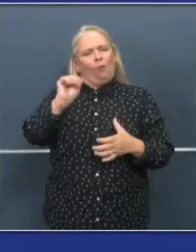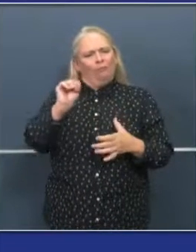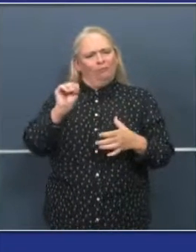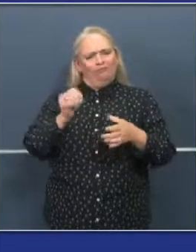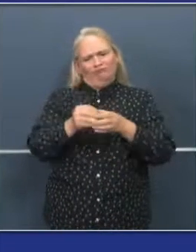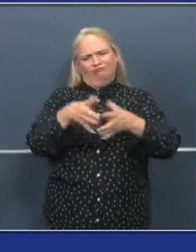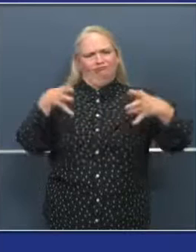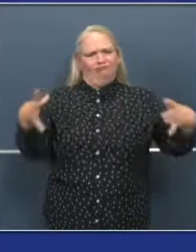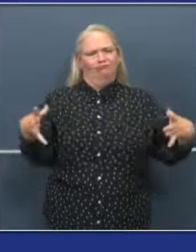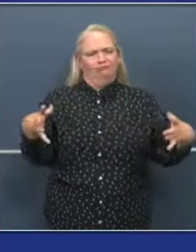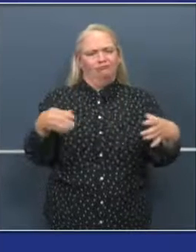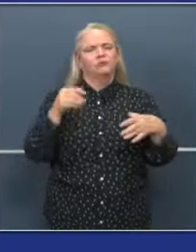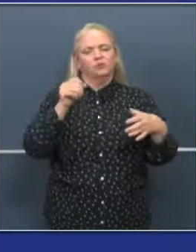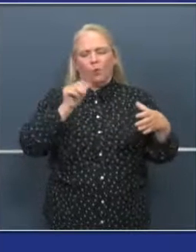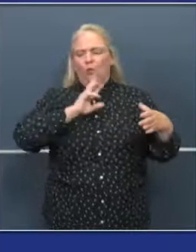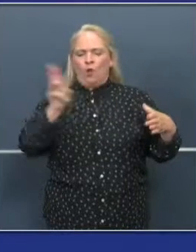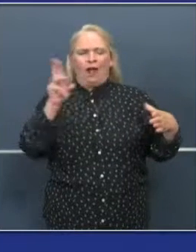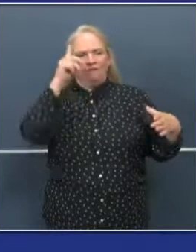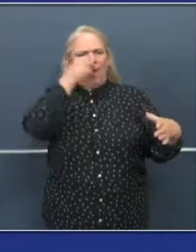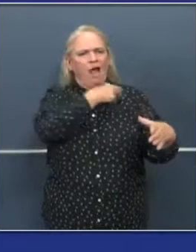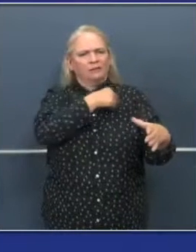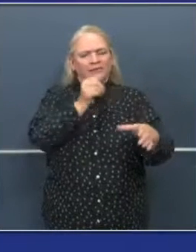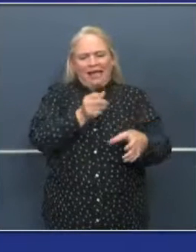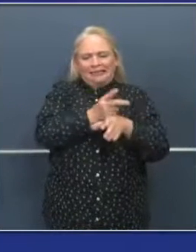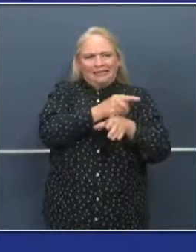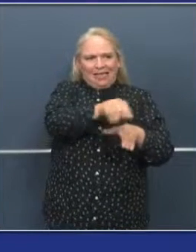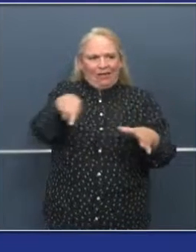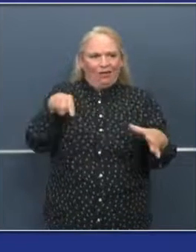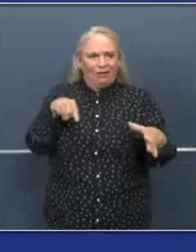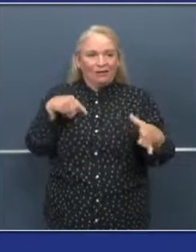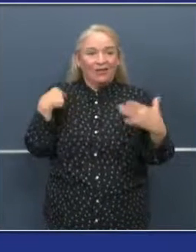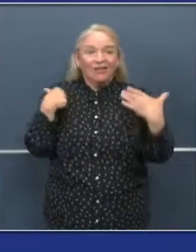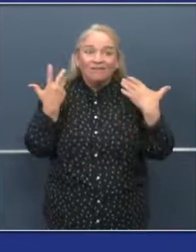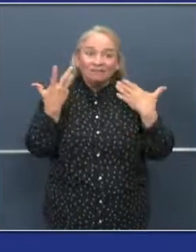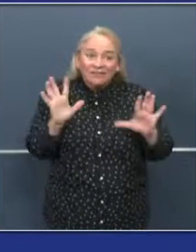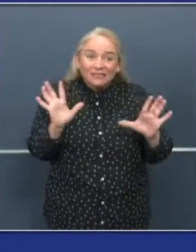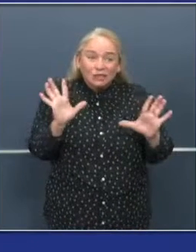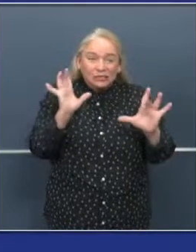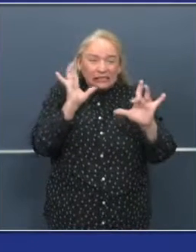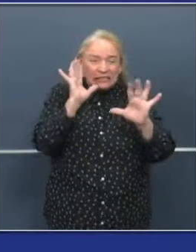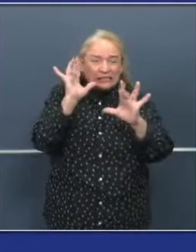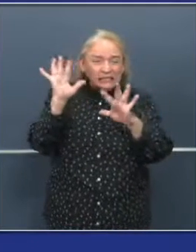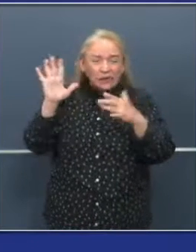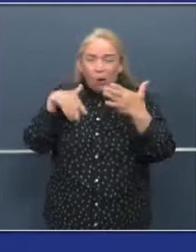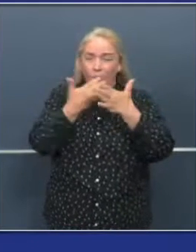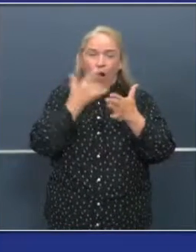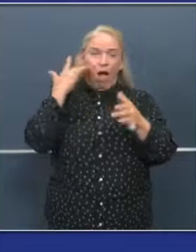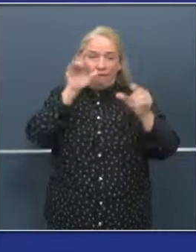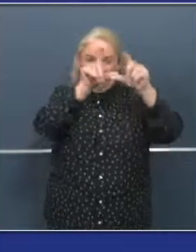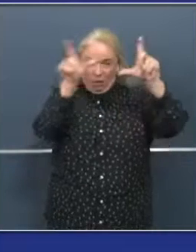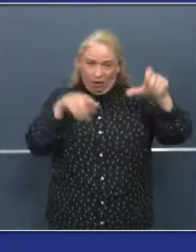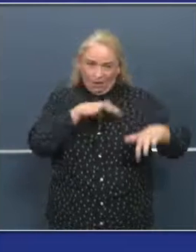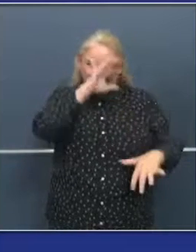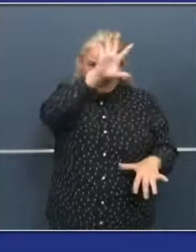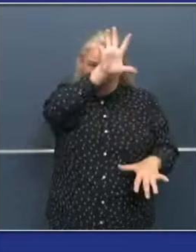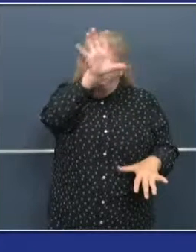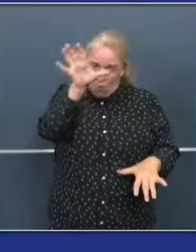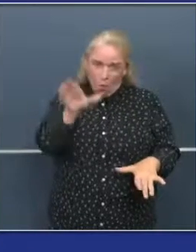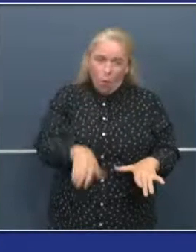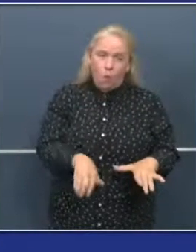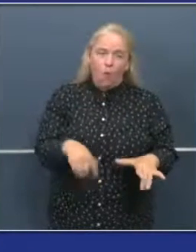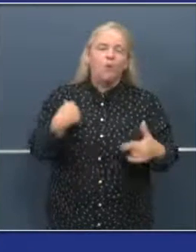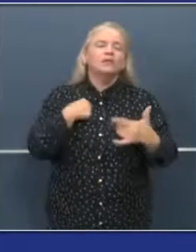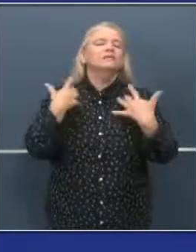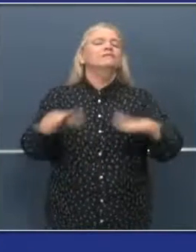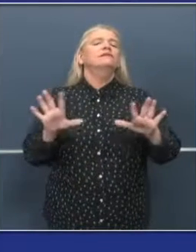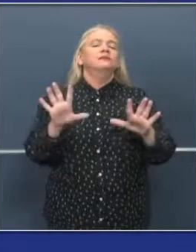stations to identify that we were alternative able care sites to all get throughout the state from of the federal California. government. You may We recall identified a few months locations back throughout the talked state of about California to FMS. These